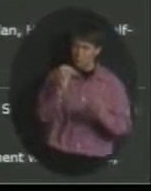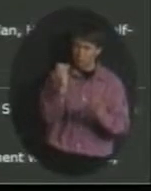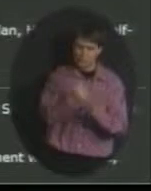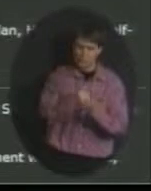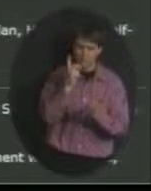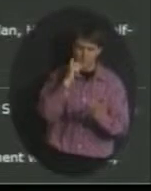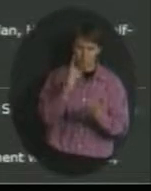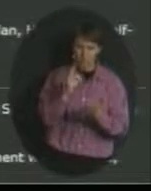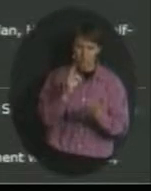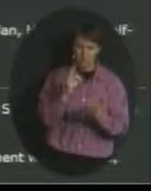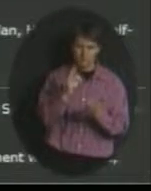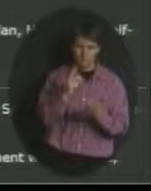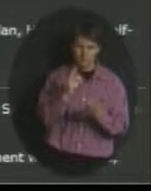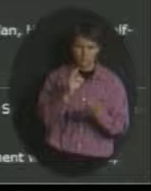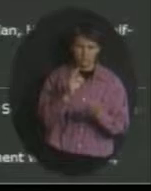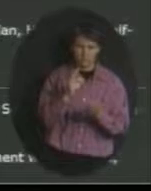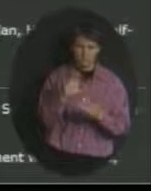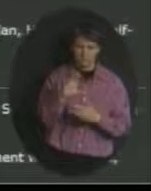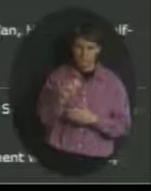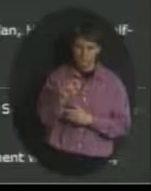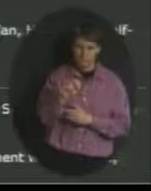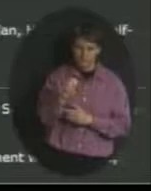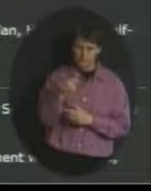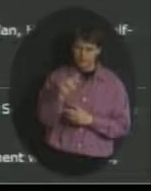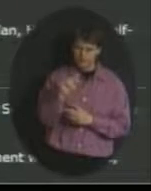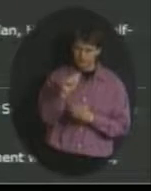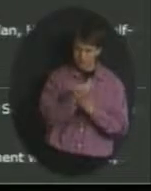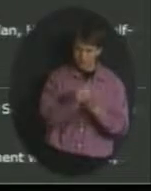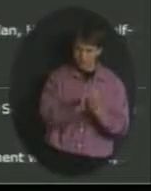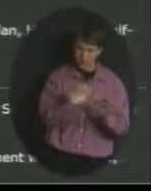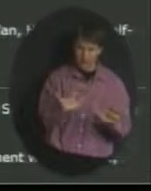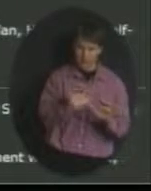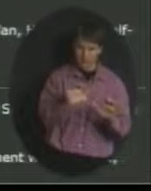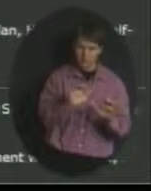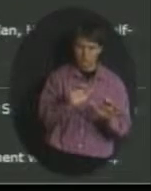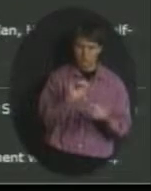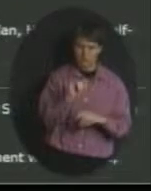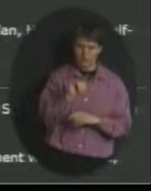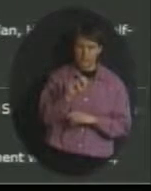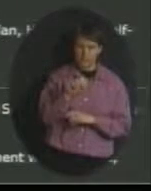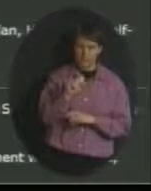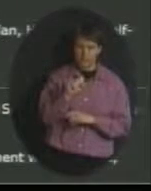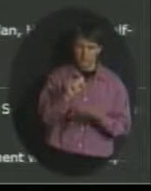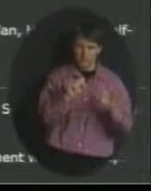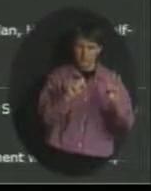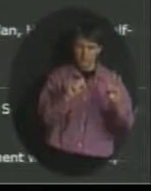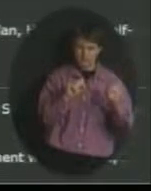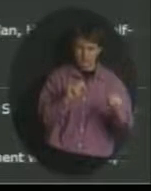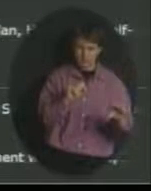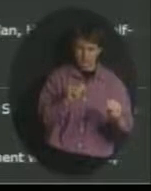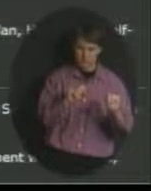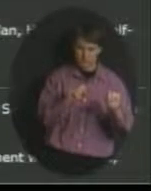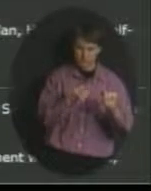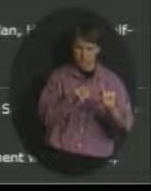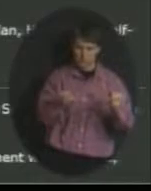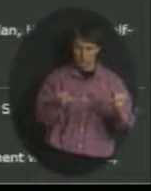for the consent agenda, action the items 6.01